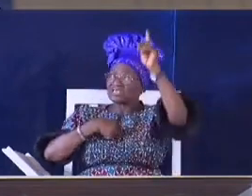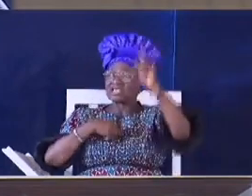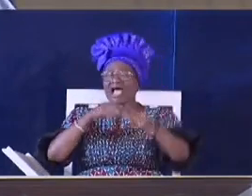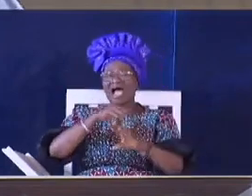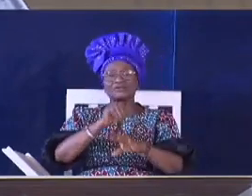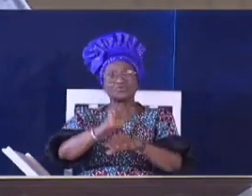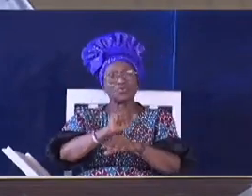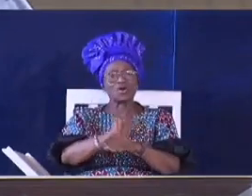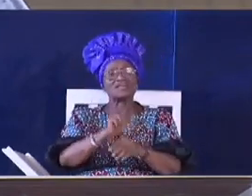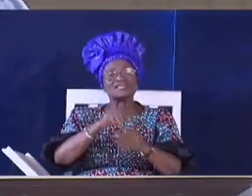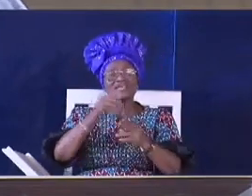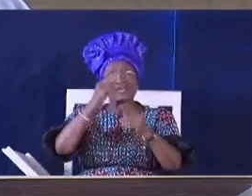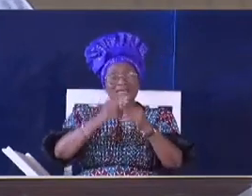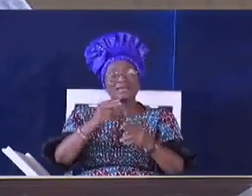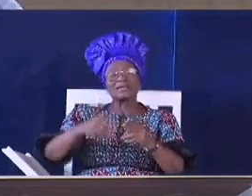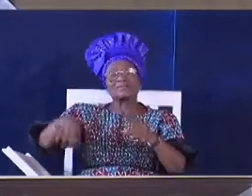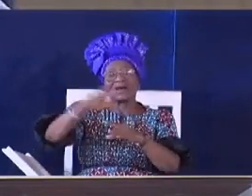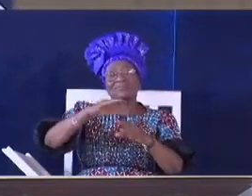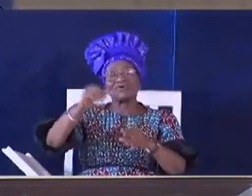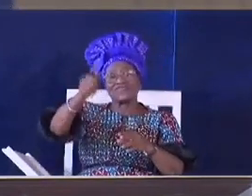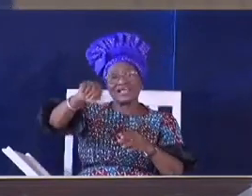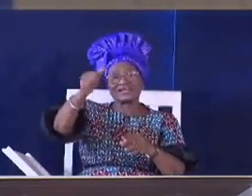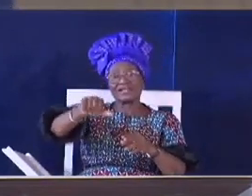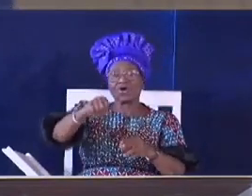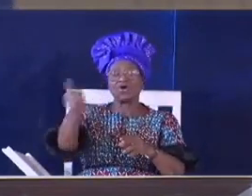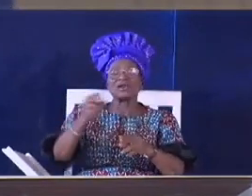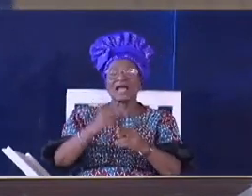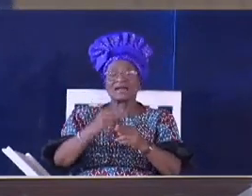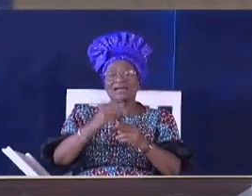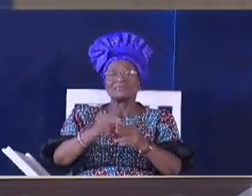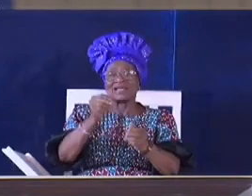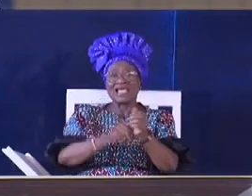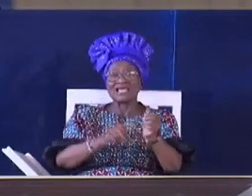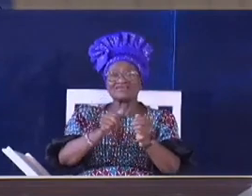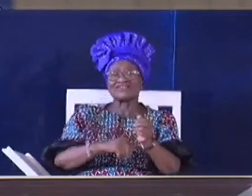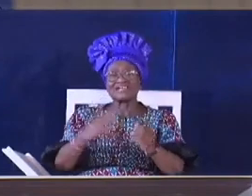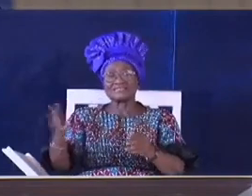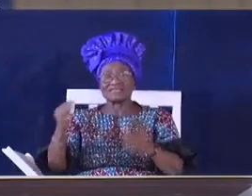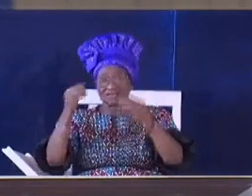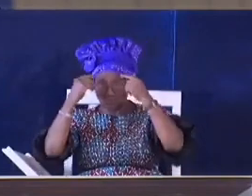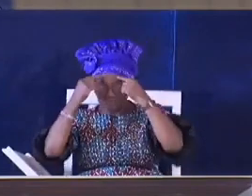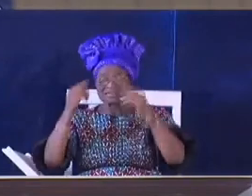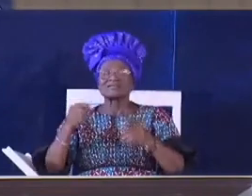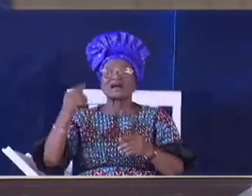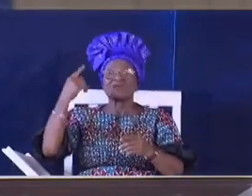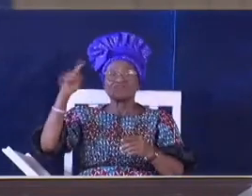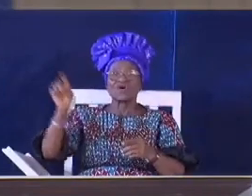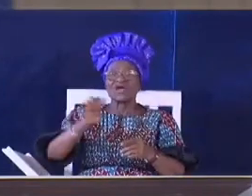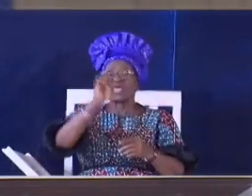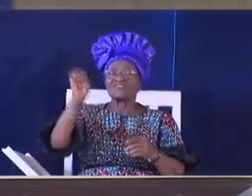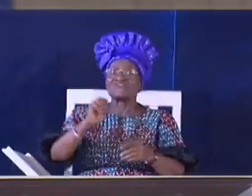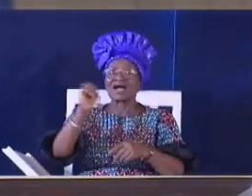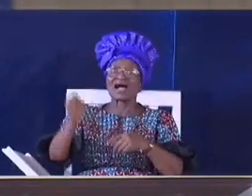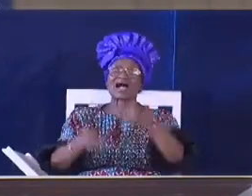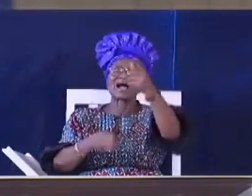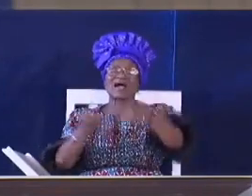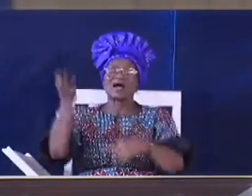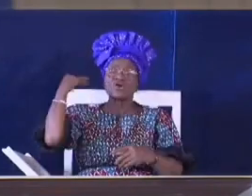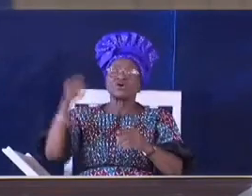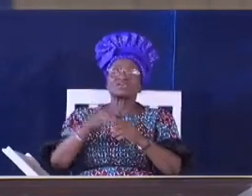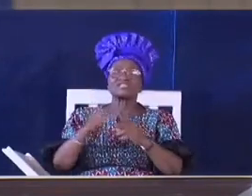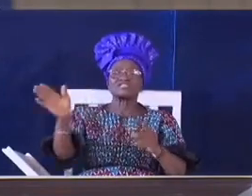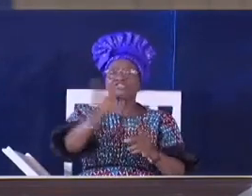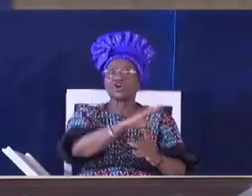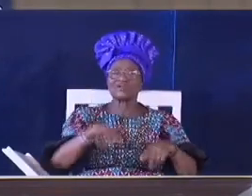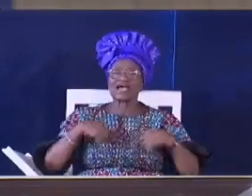other name, everything that has been considered forever gone in your life, every